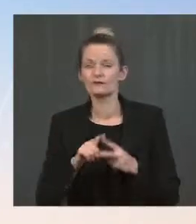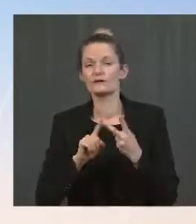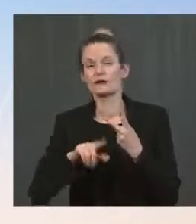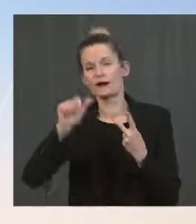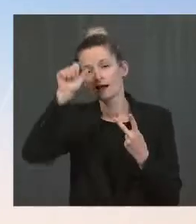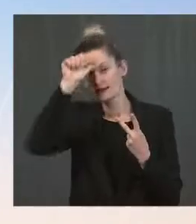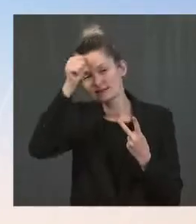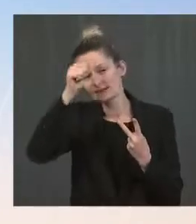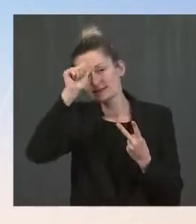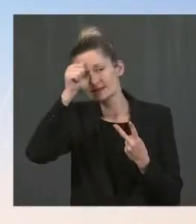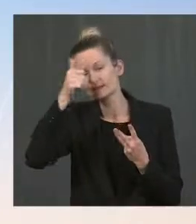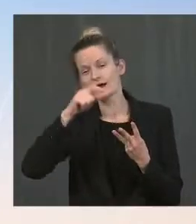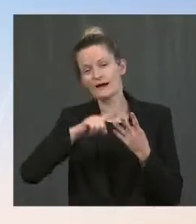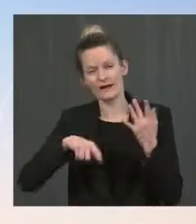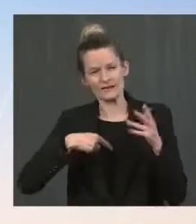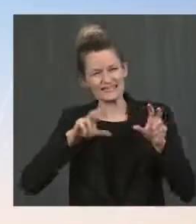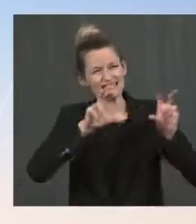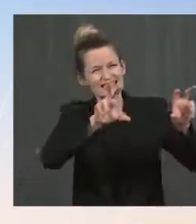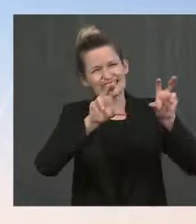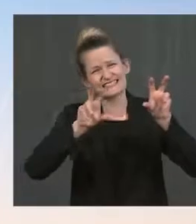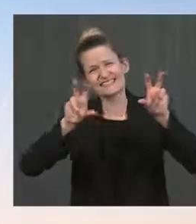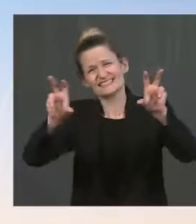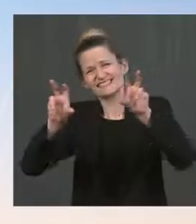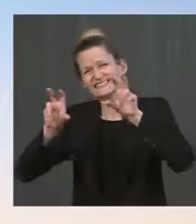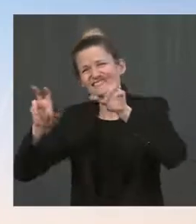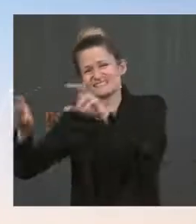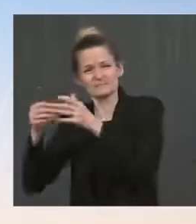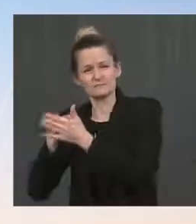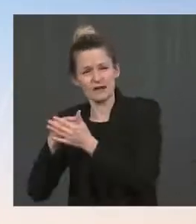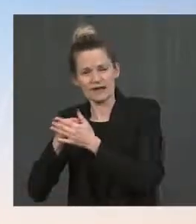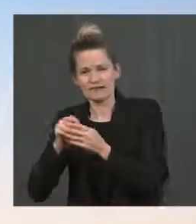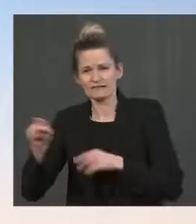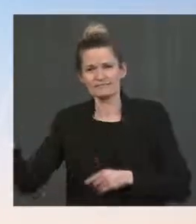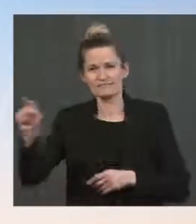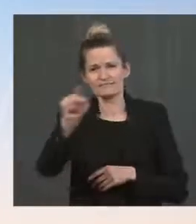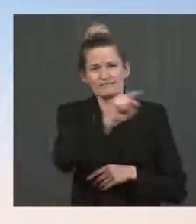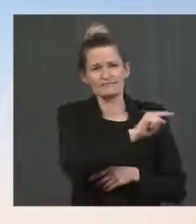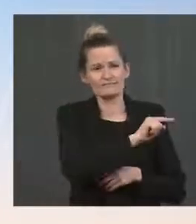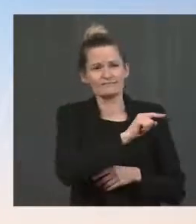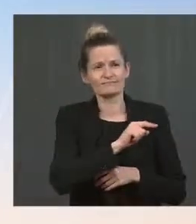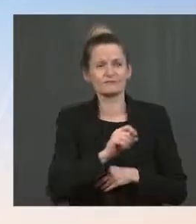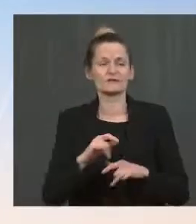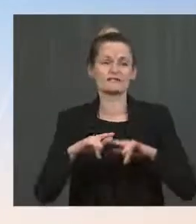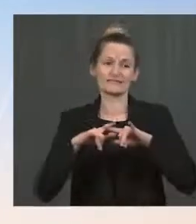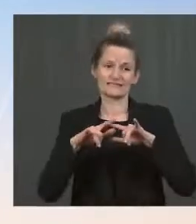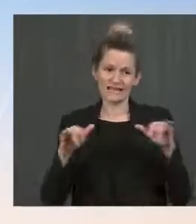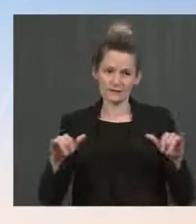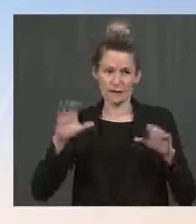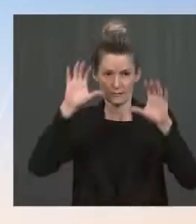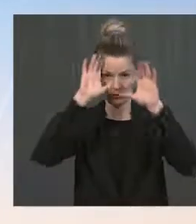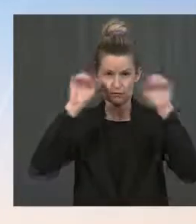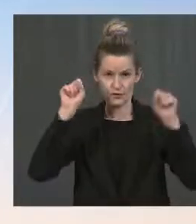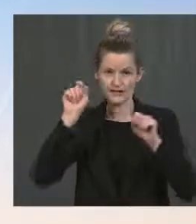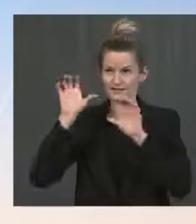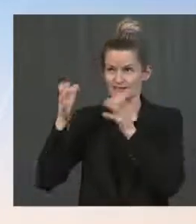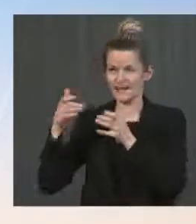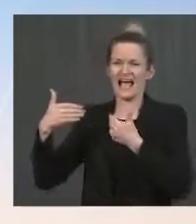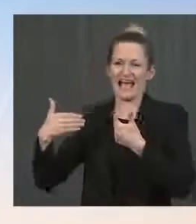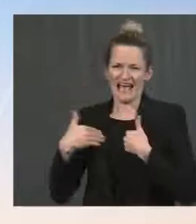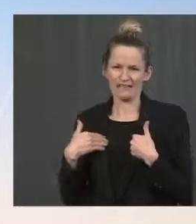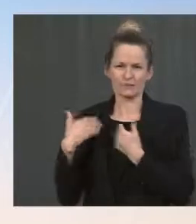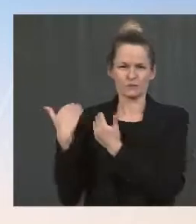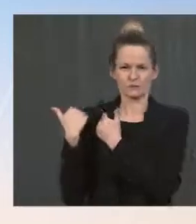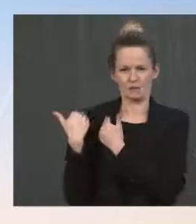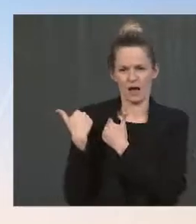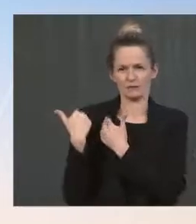in boosting global productions of COVID vaccines. At the same time, the president and this administration has a responsibility to do everything we can